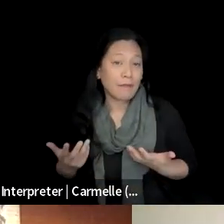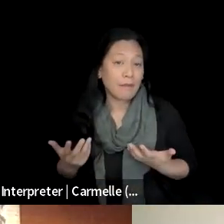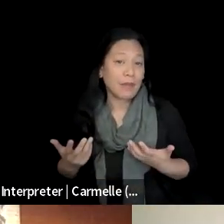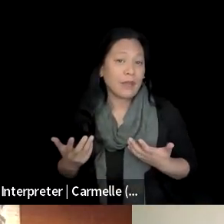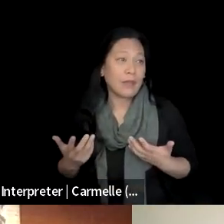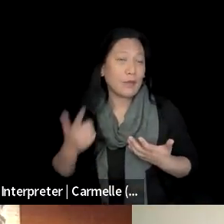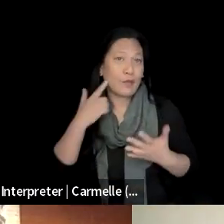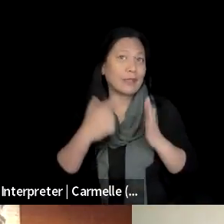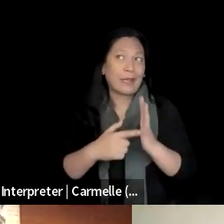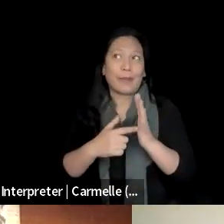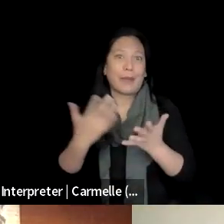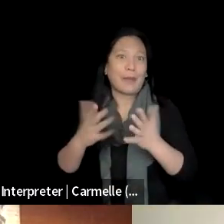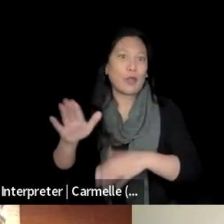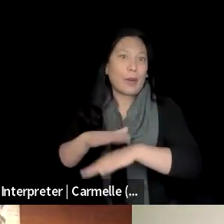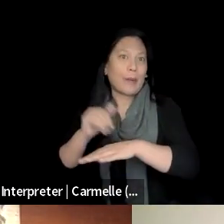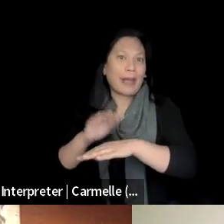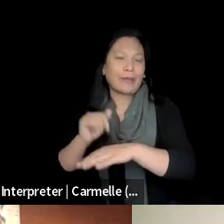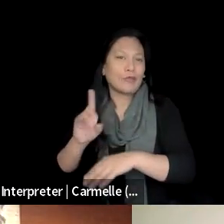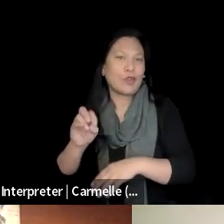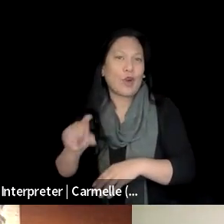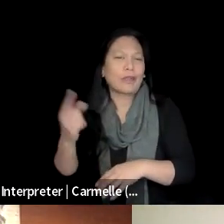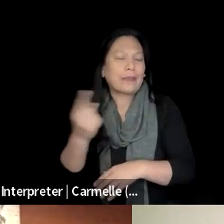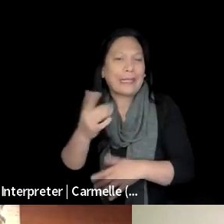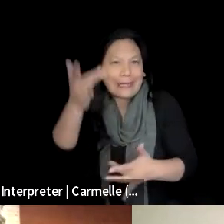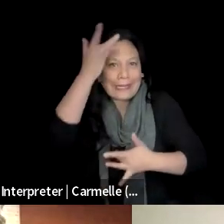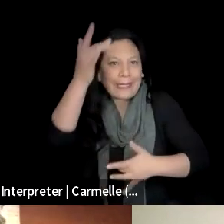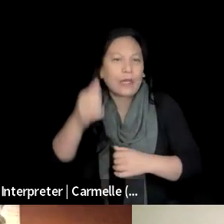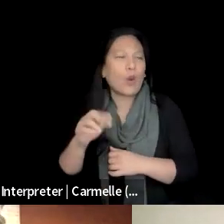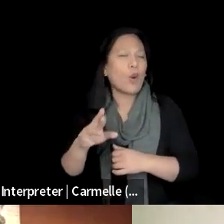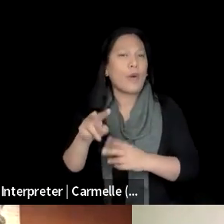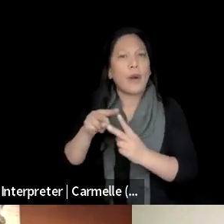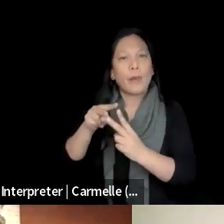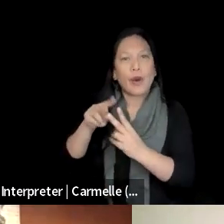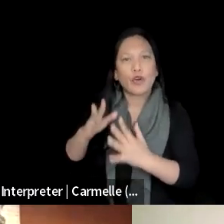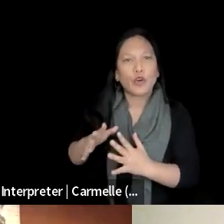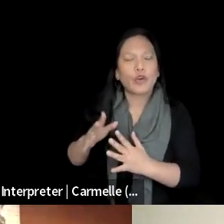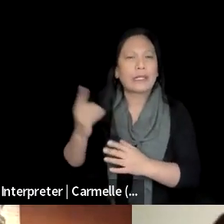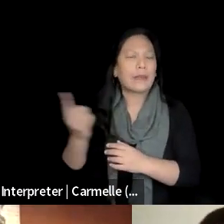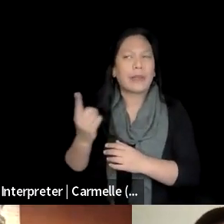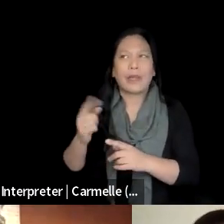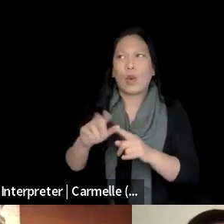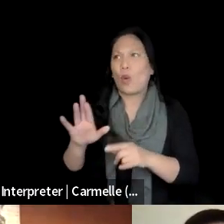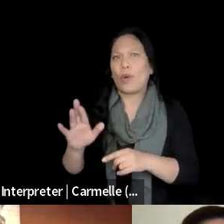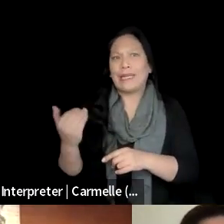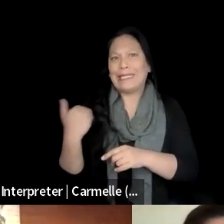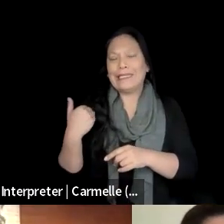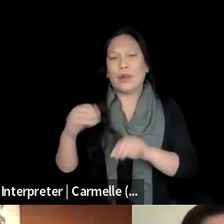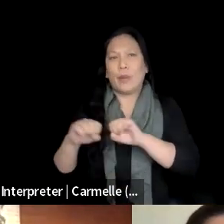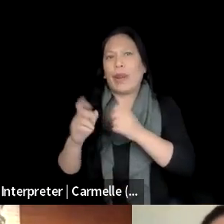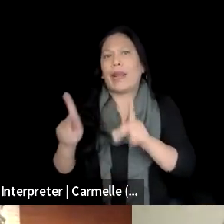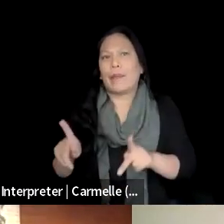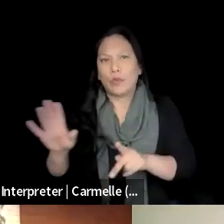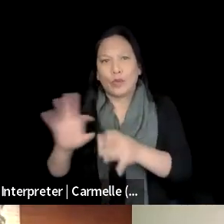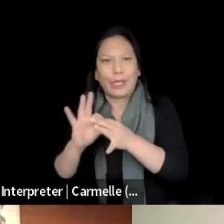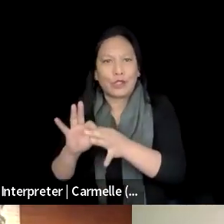I don't know, a pet being sick or significant other in their life or recent breakup, like, so just knowing that,